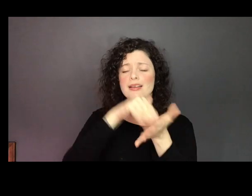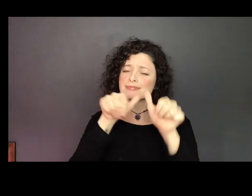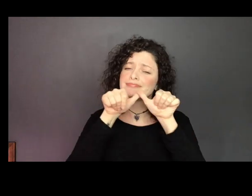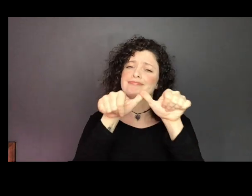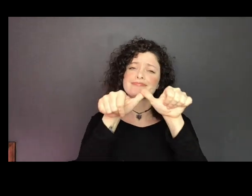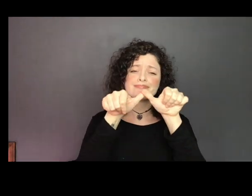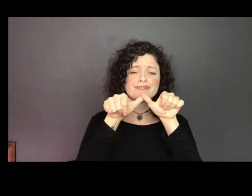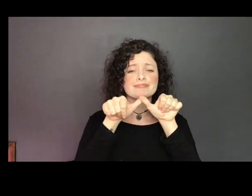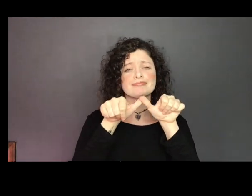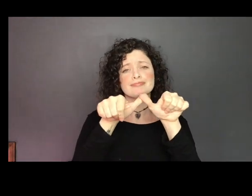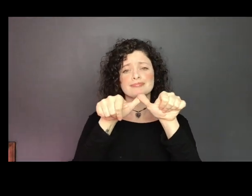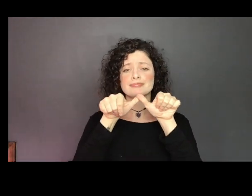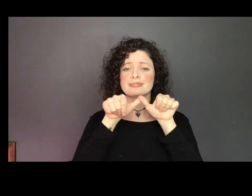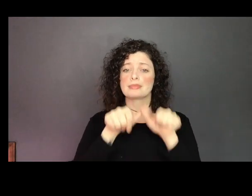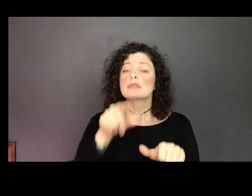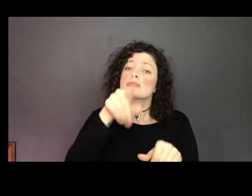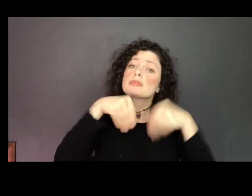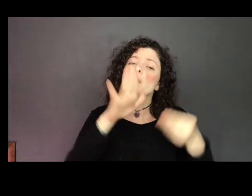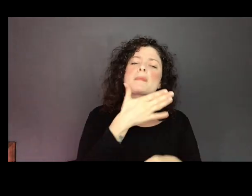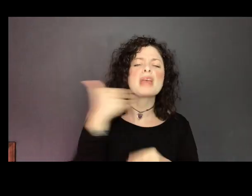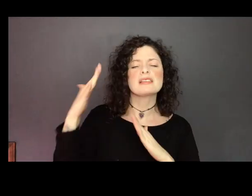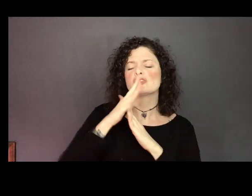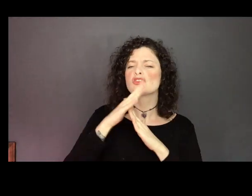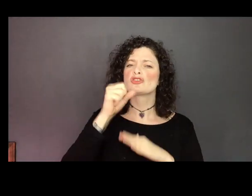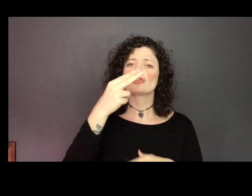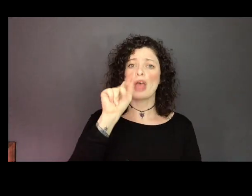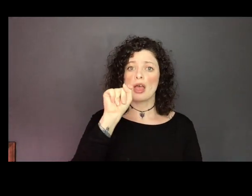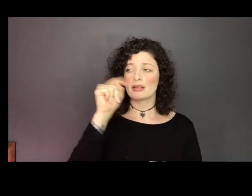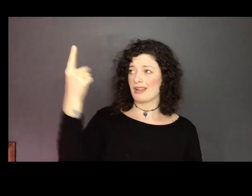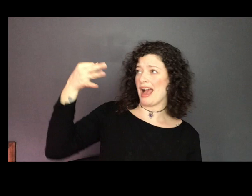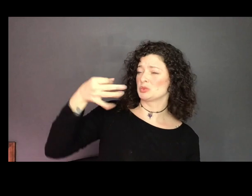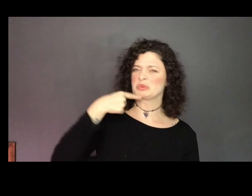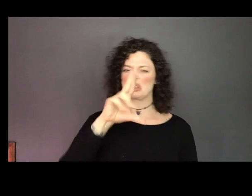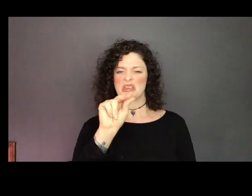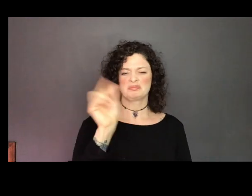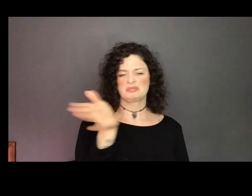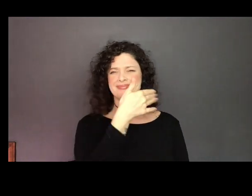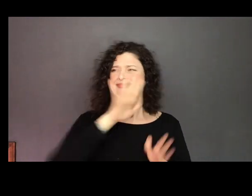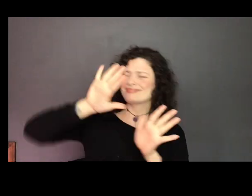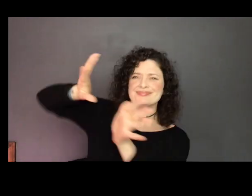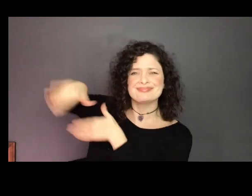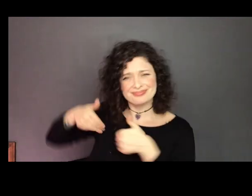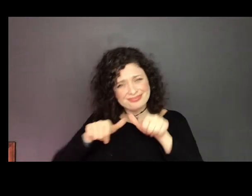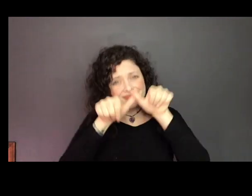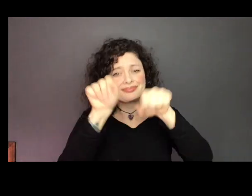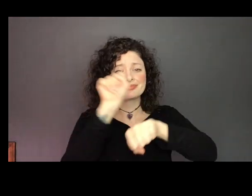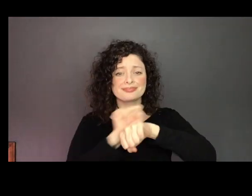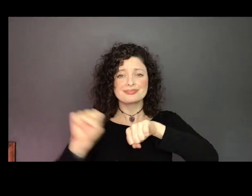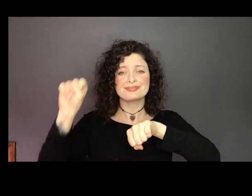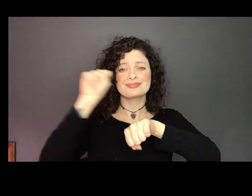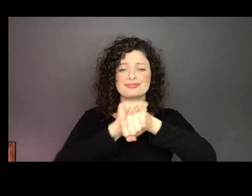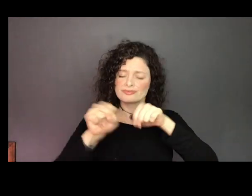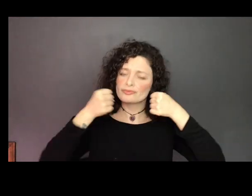and try again. If you give it your best shot and the assholes say it's not, just try